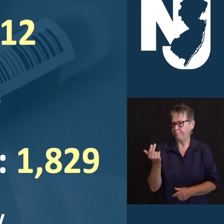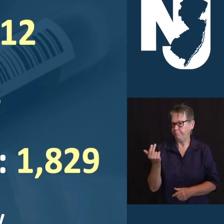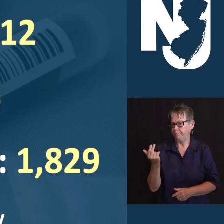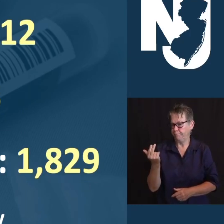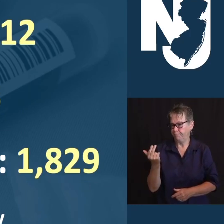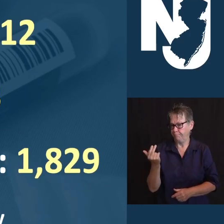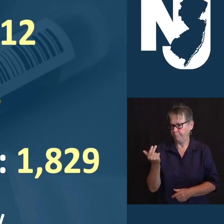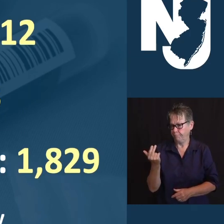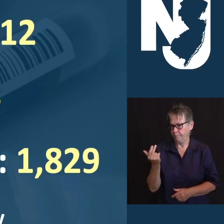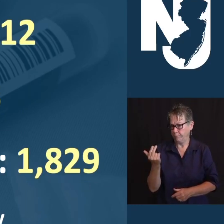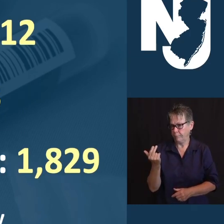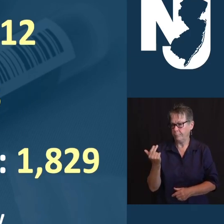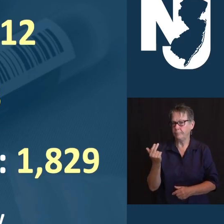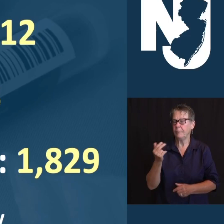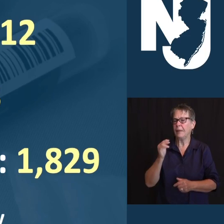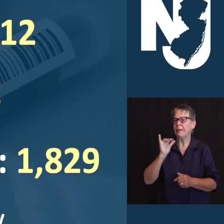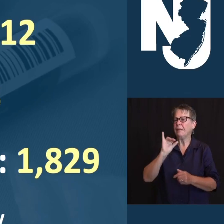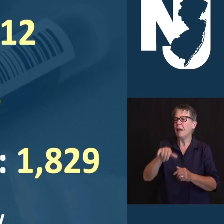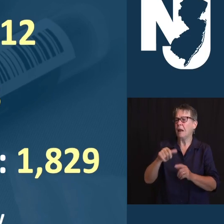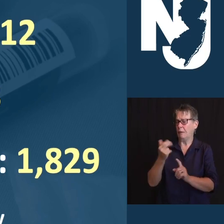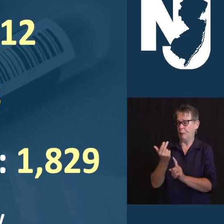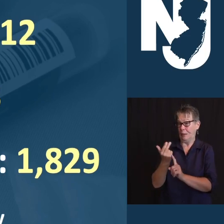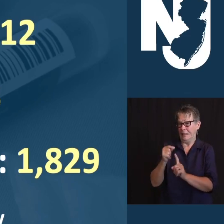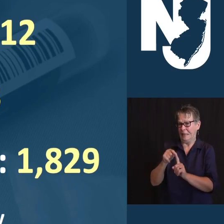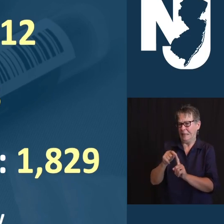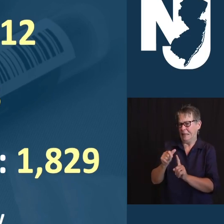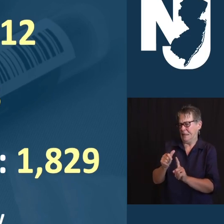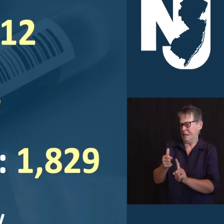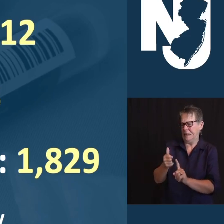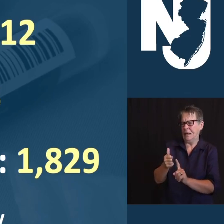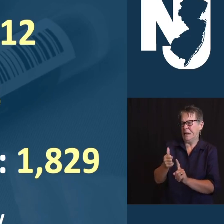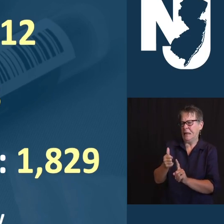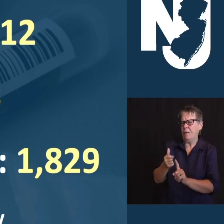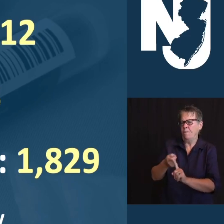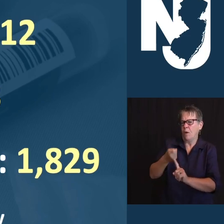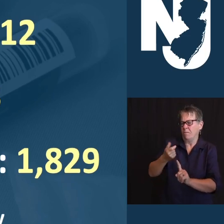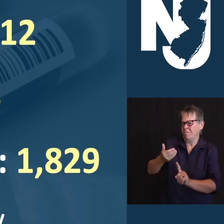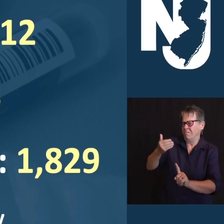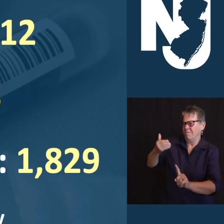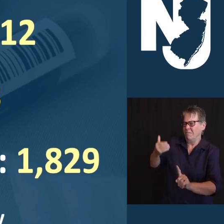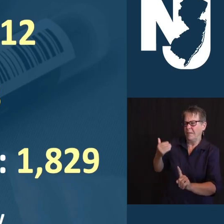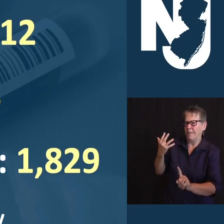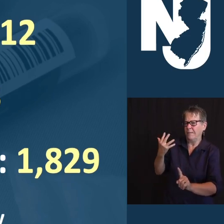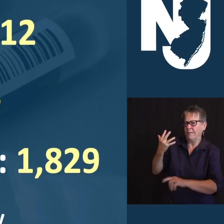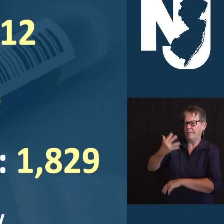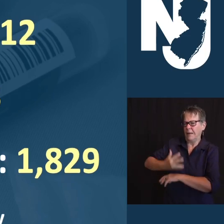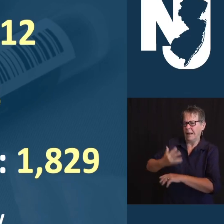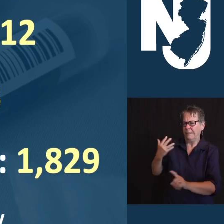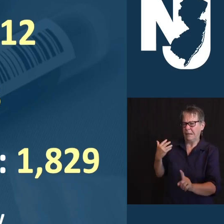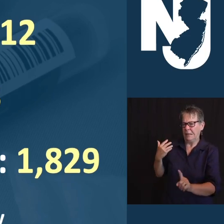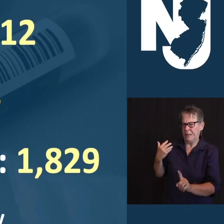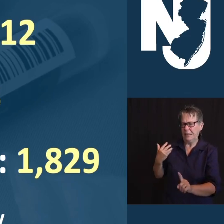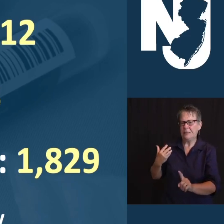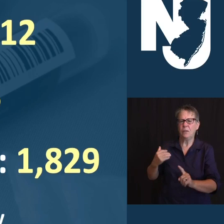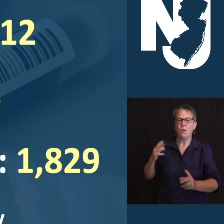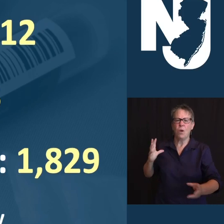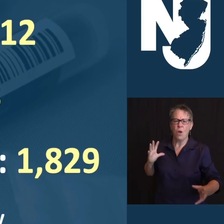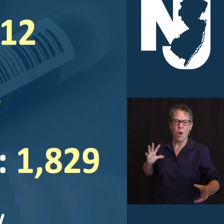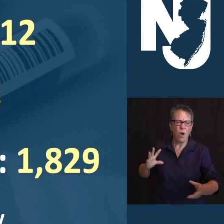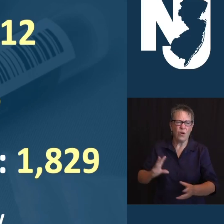occurred across the previous 5 days. That brings our statewide total of confirmed tragic losses of lives,